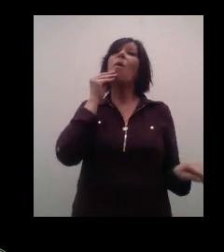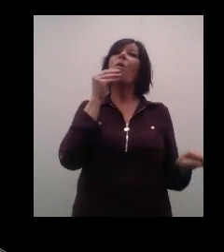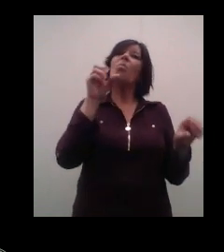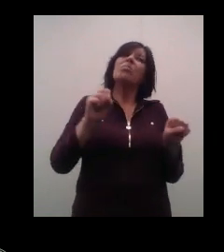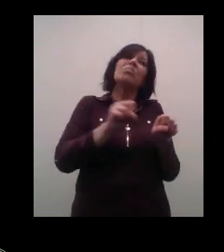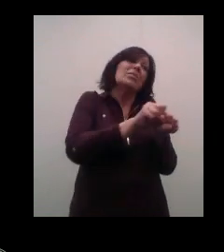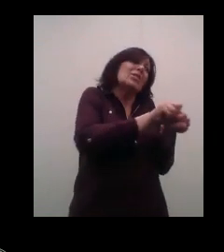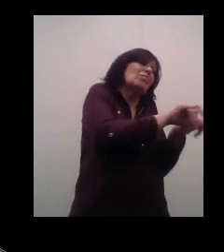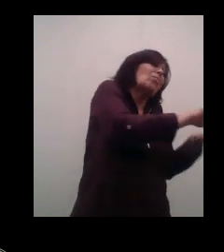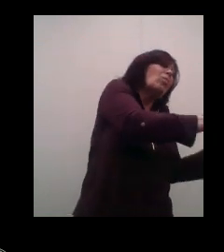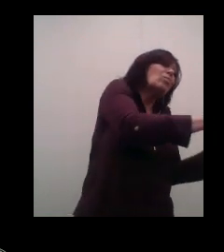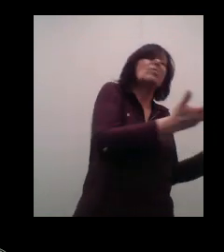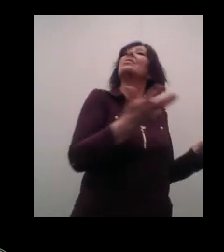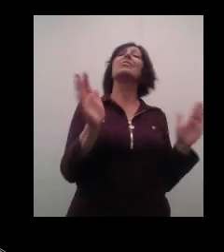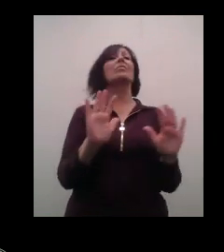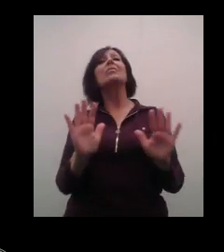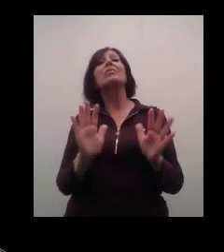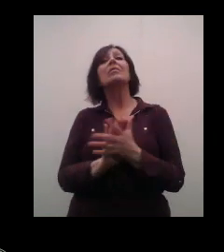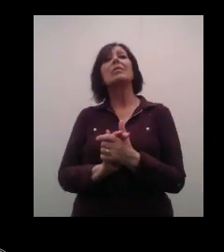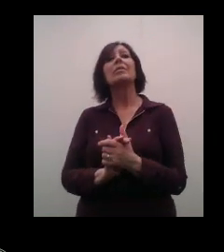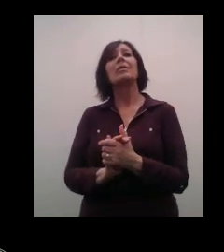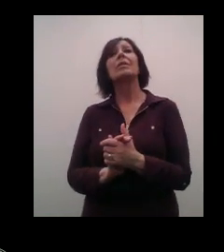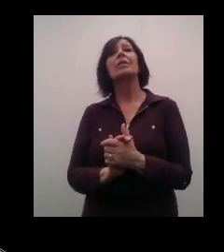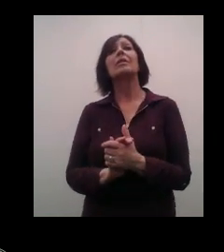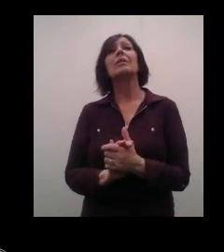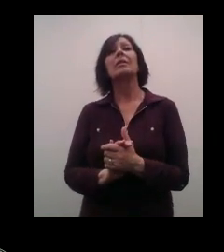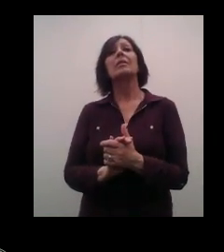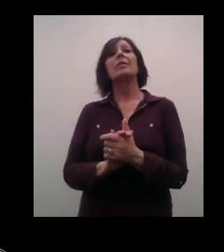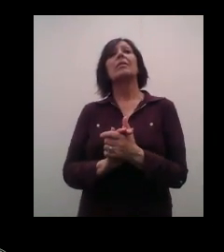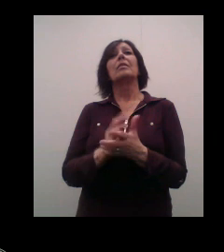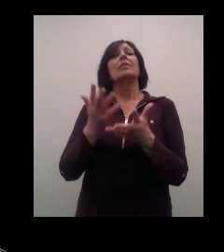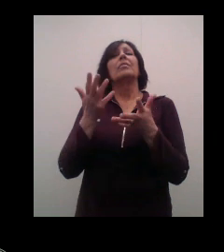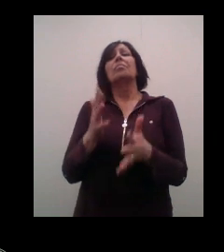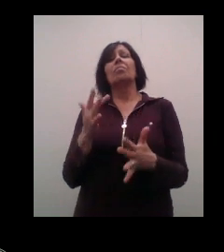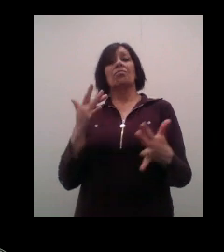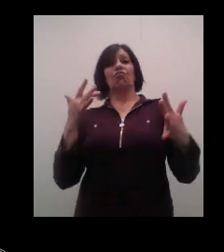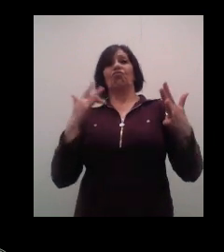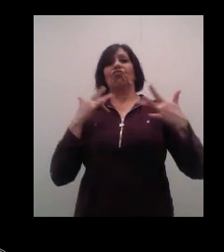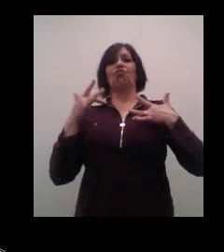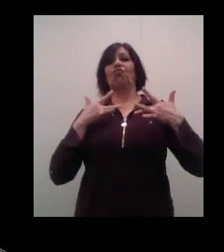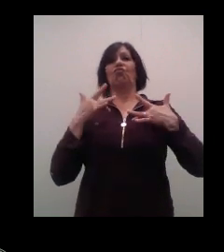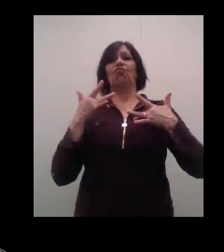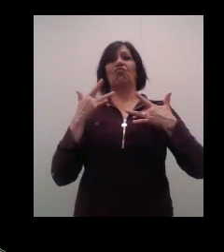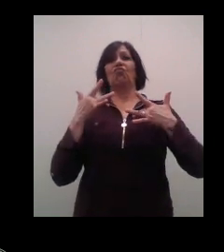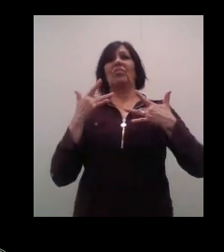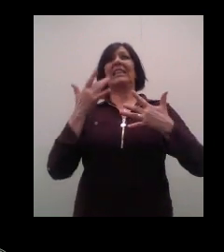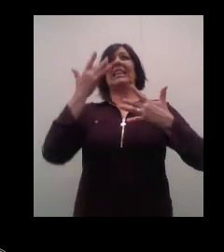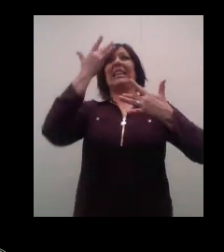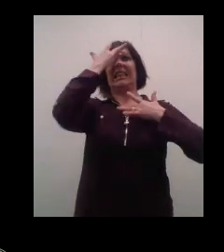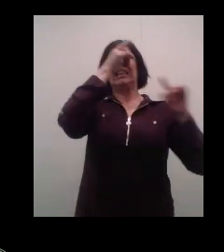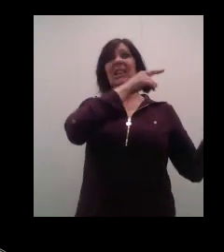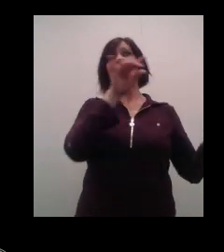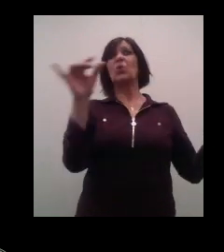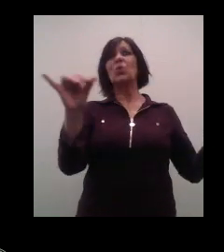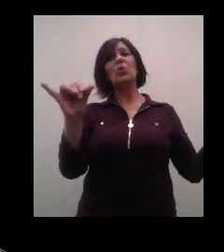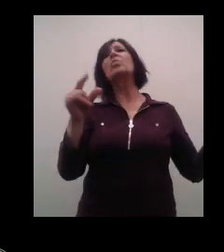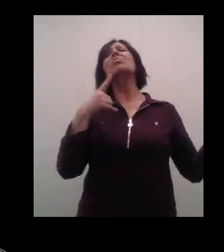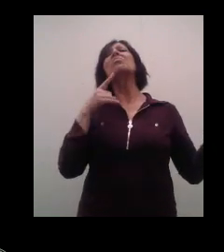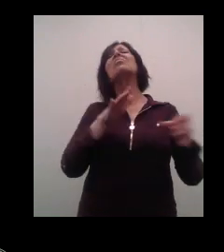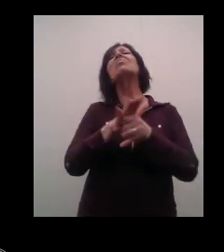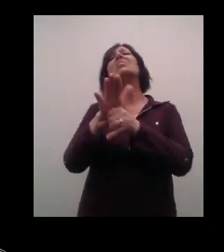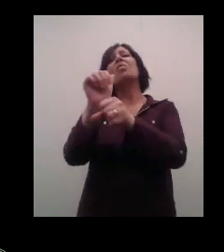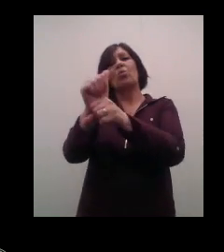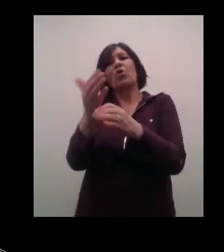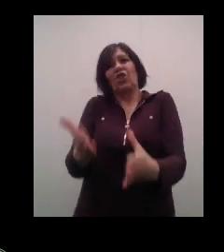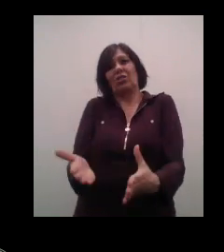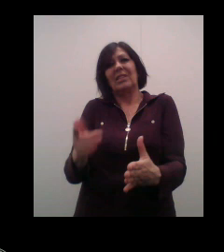being exposed to COVID-19, having to worry about taking it home to their families, and also giving them an opportunity to